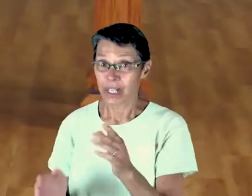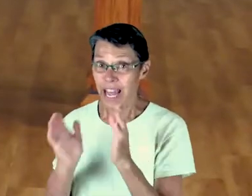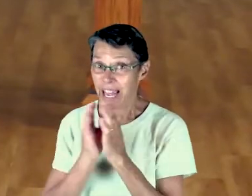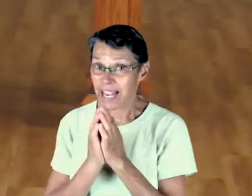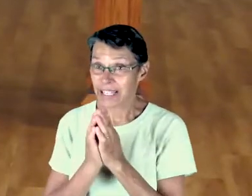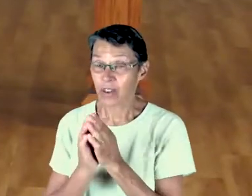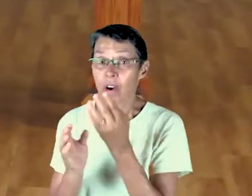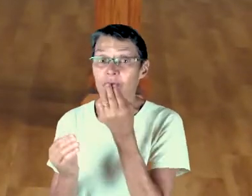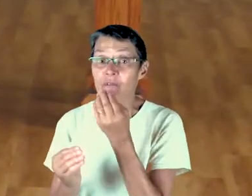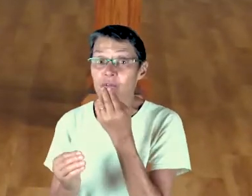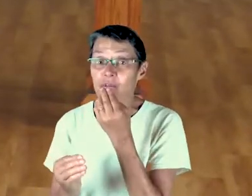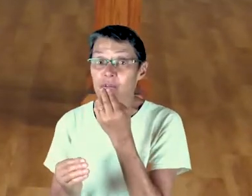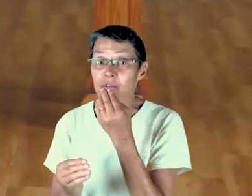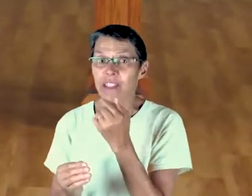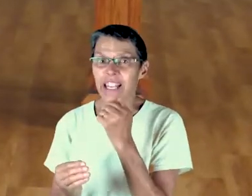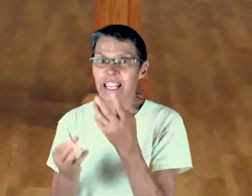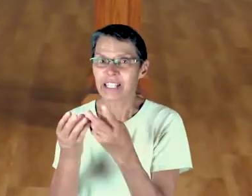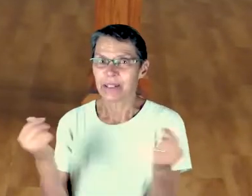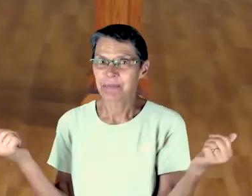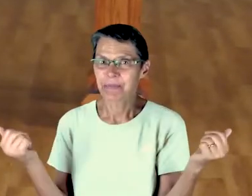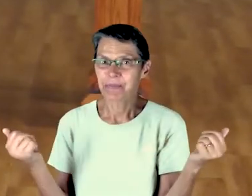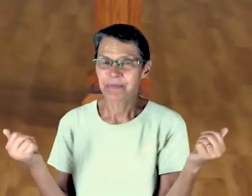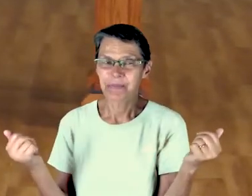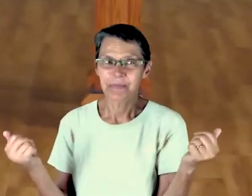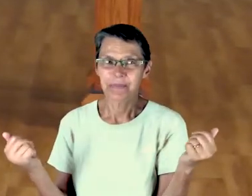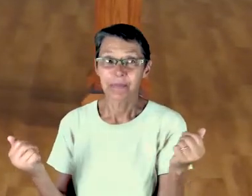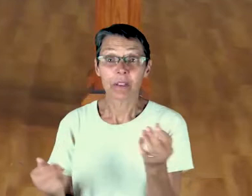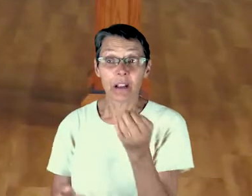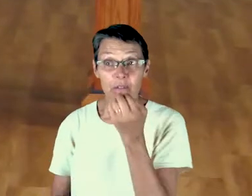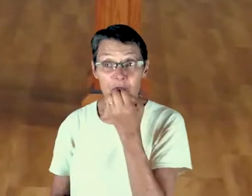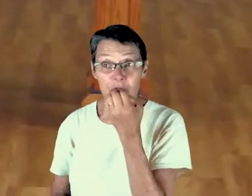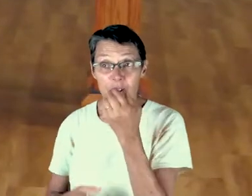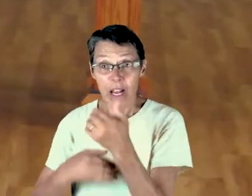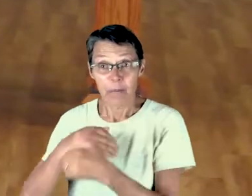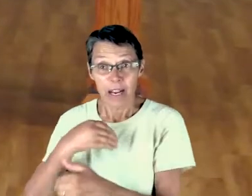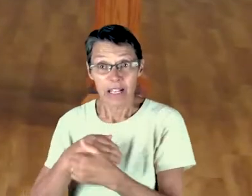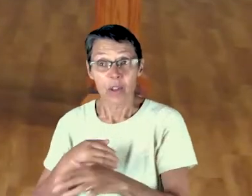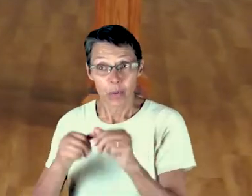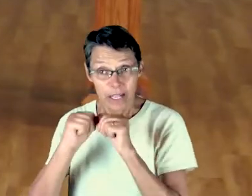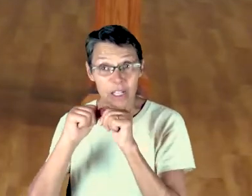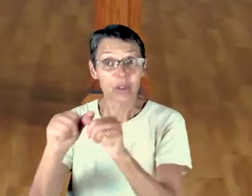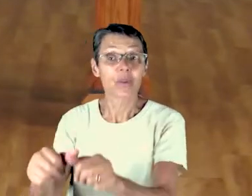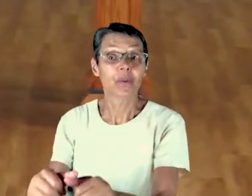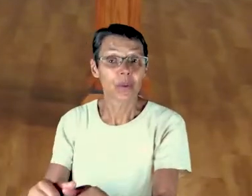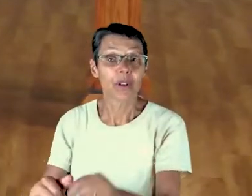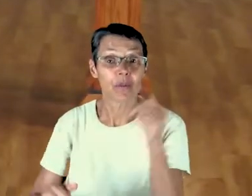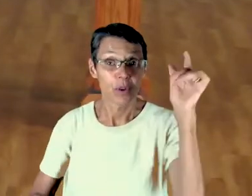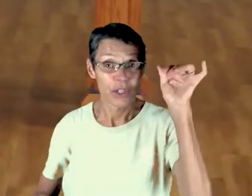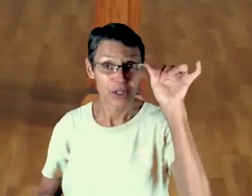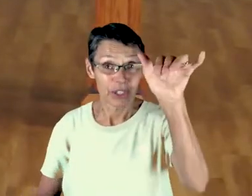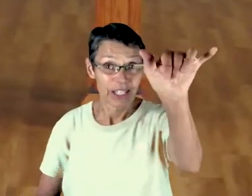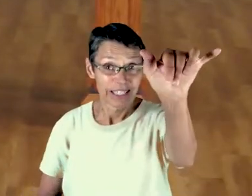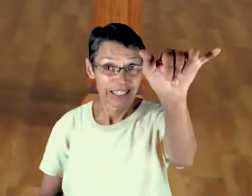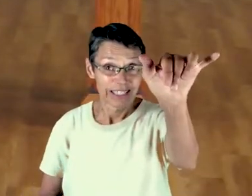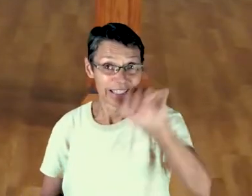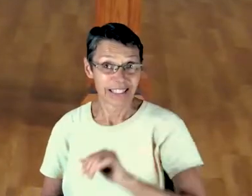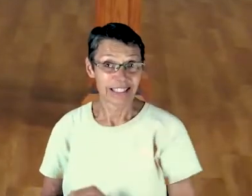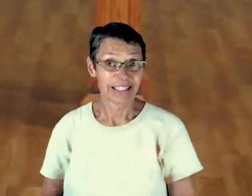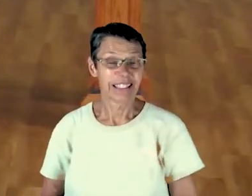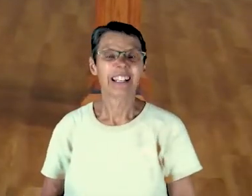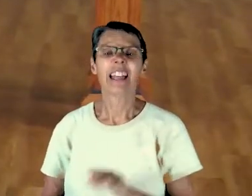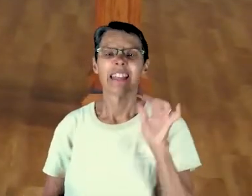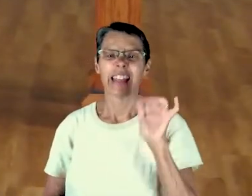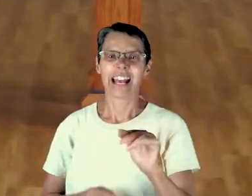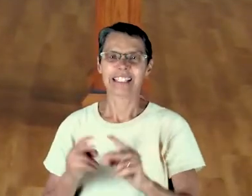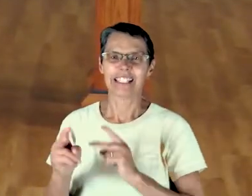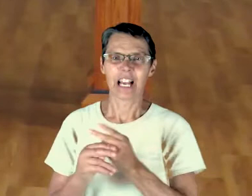that doesn't perish. Food, bread that will endure even to eternal life. That's the